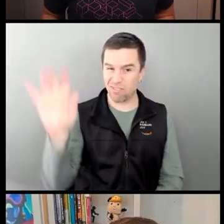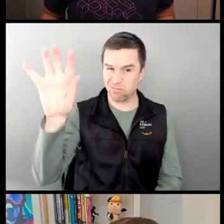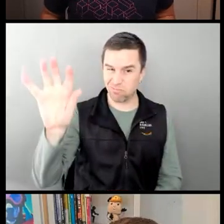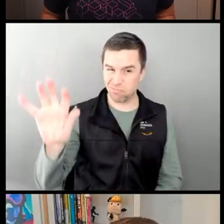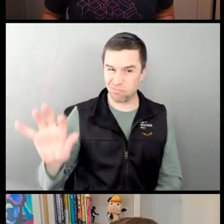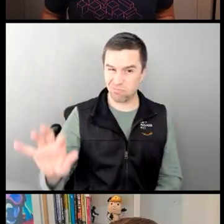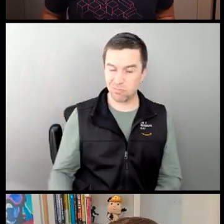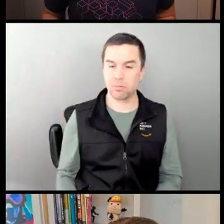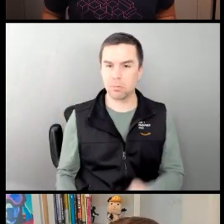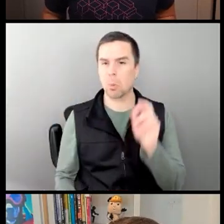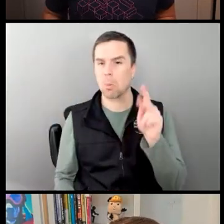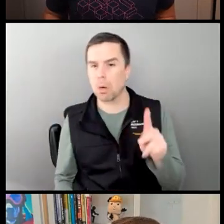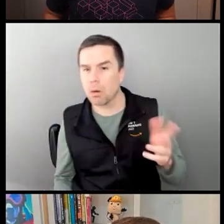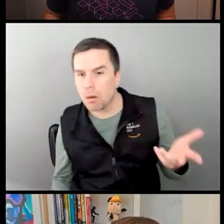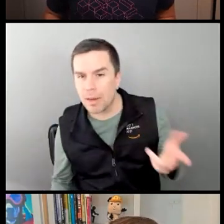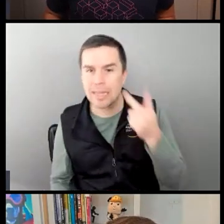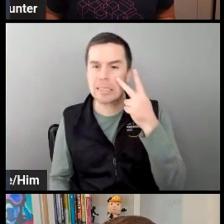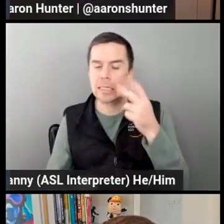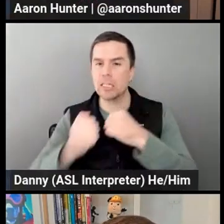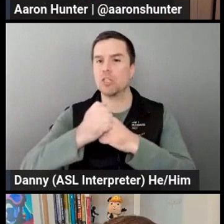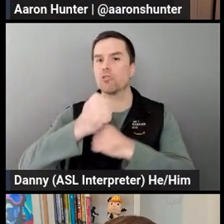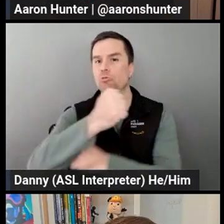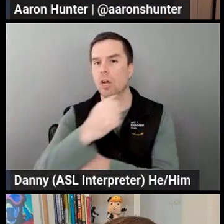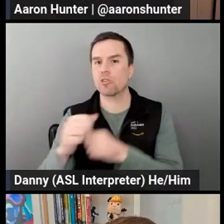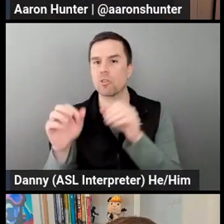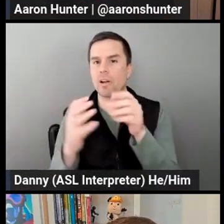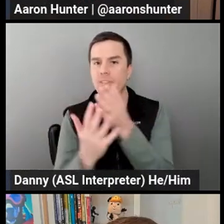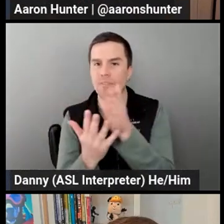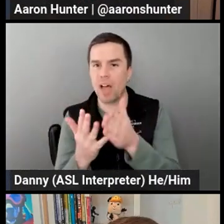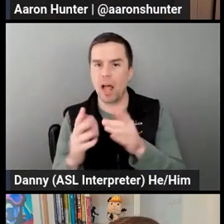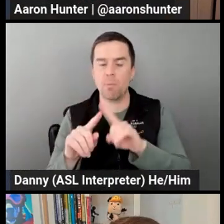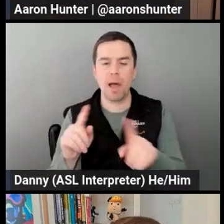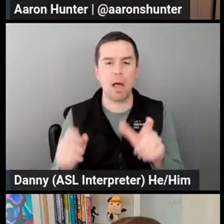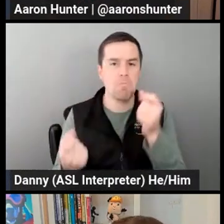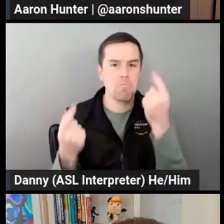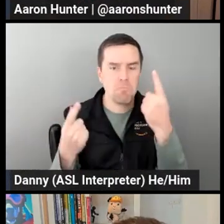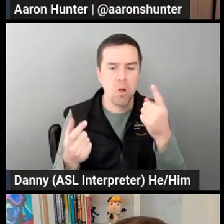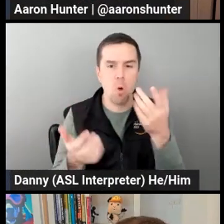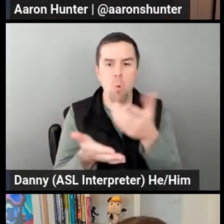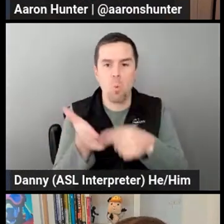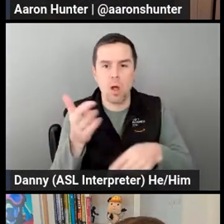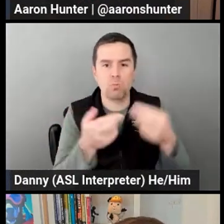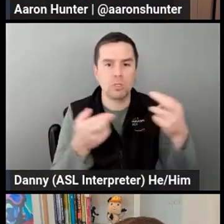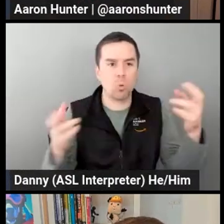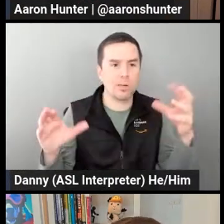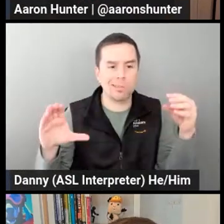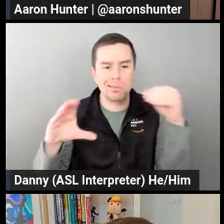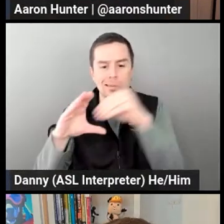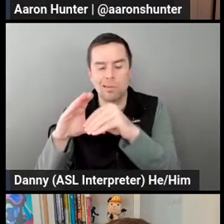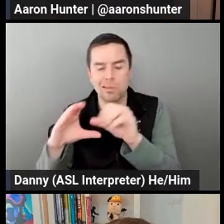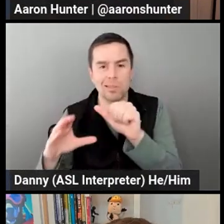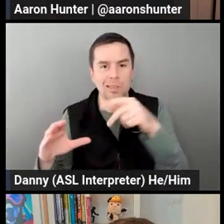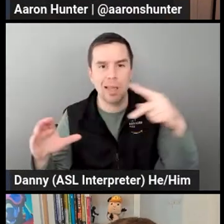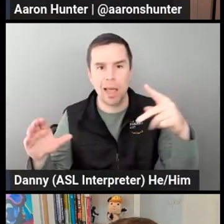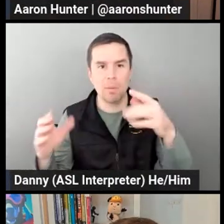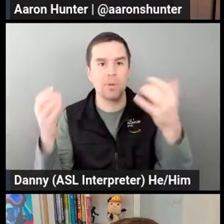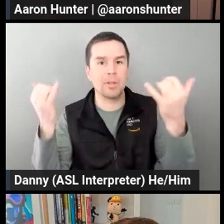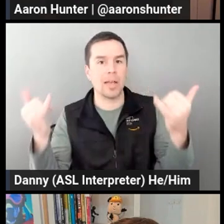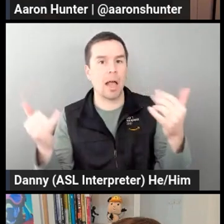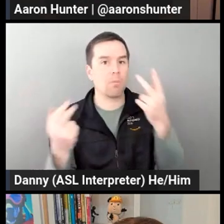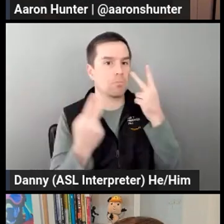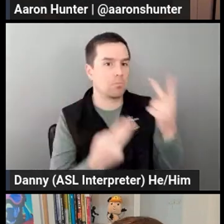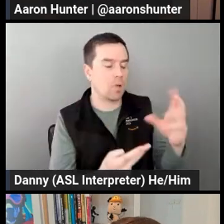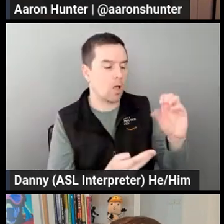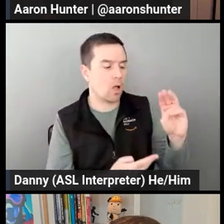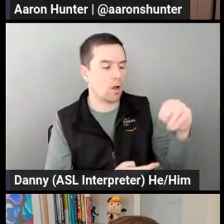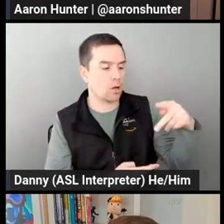but I'm not really comprehending the resources that are going into this application. But when I go to the Composer, I can see